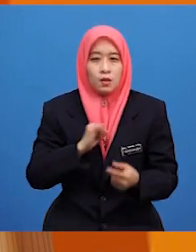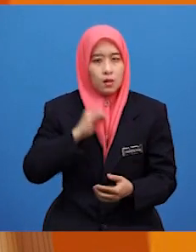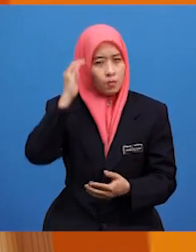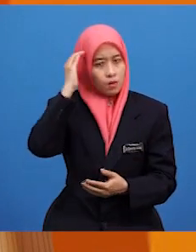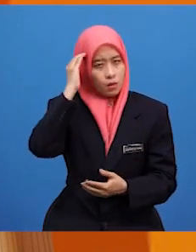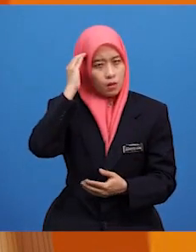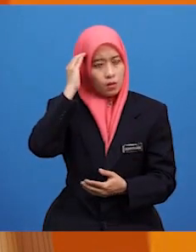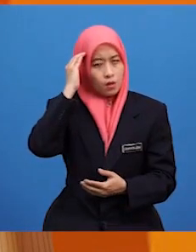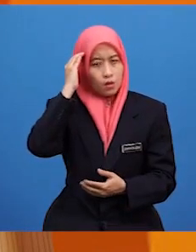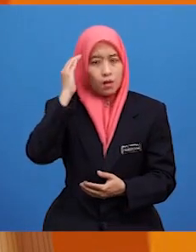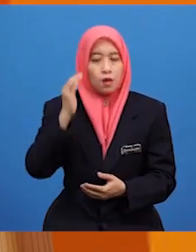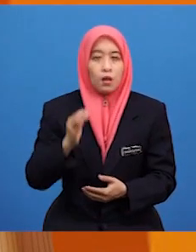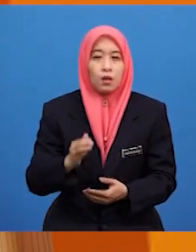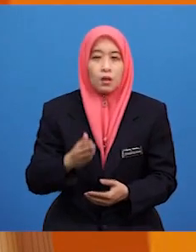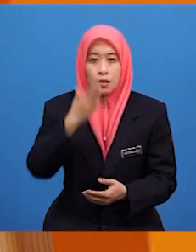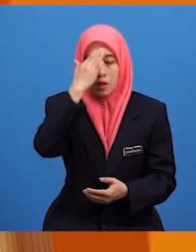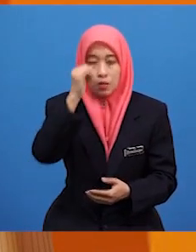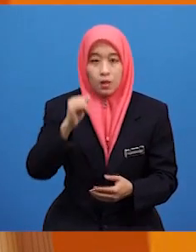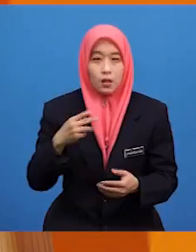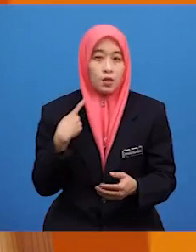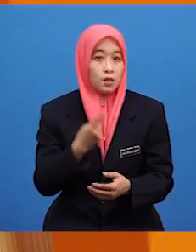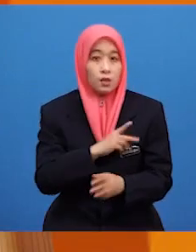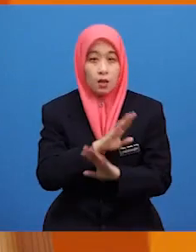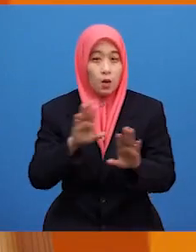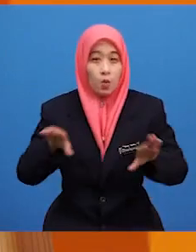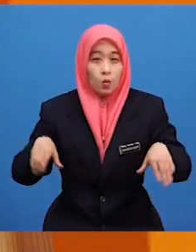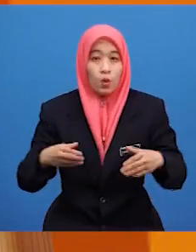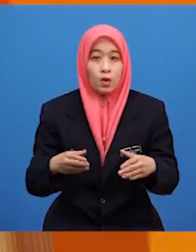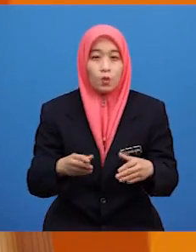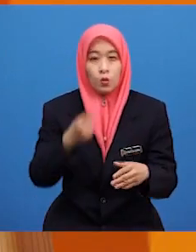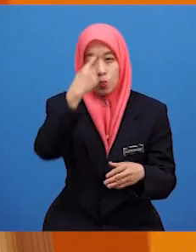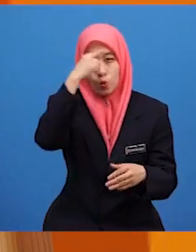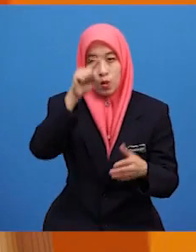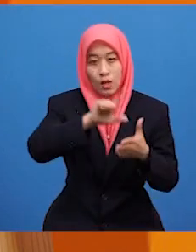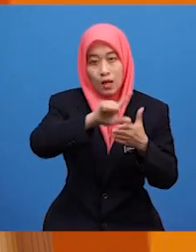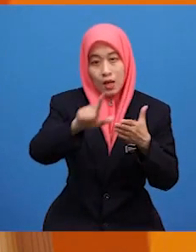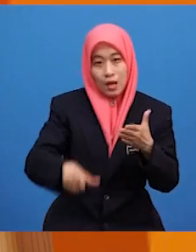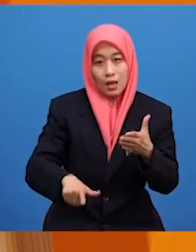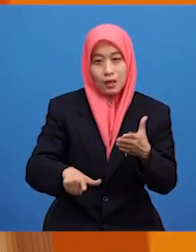why don't we do this one last time? Are you up for it, boys and girls?